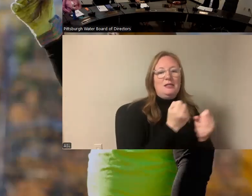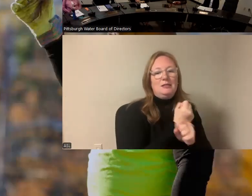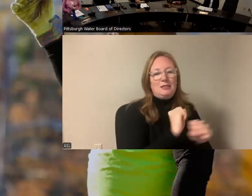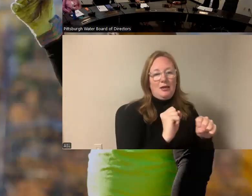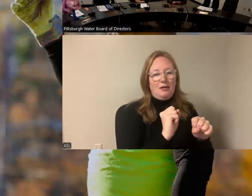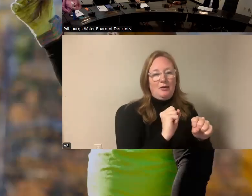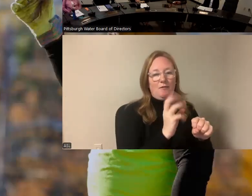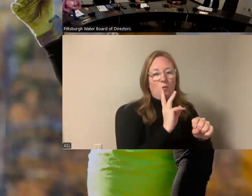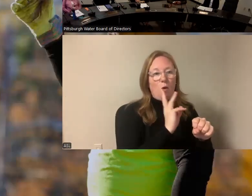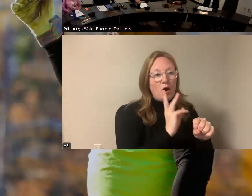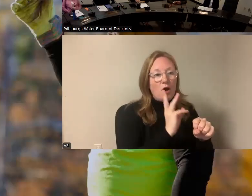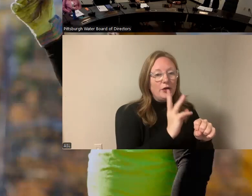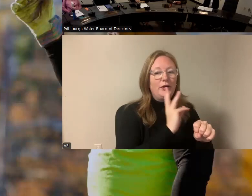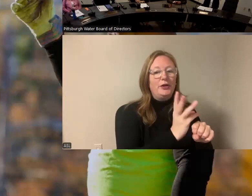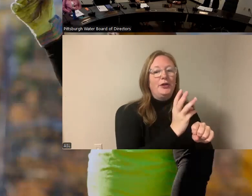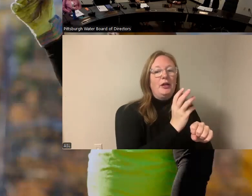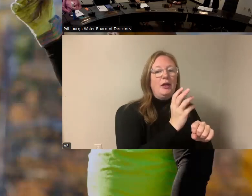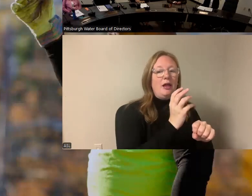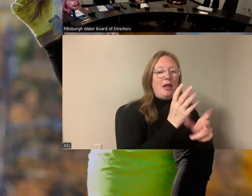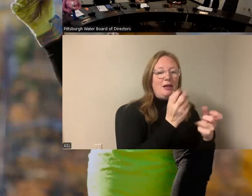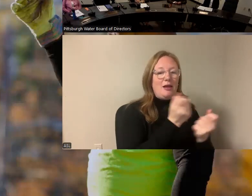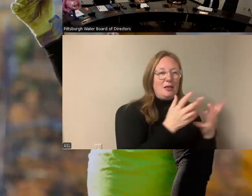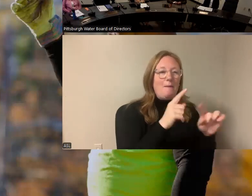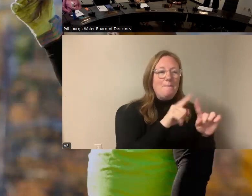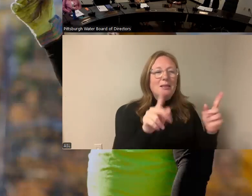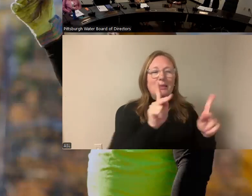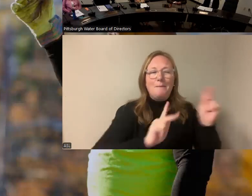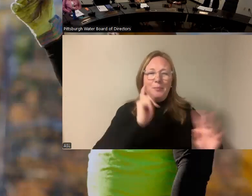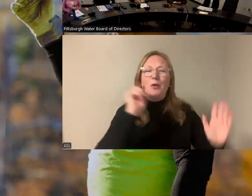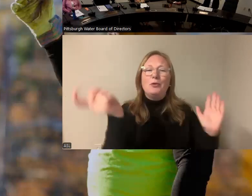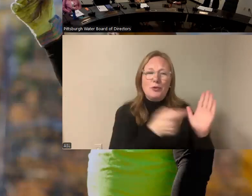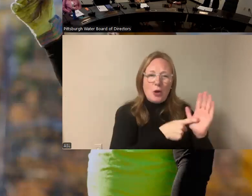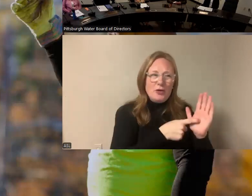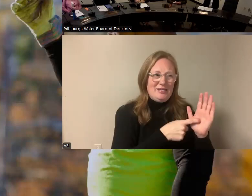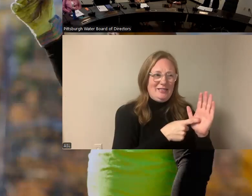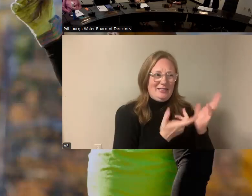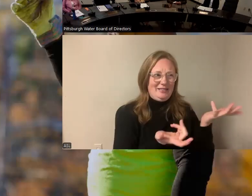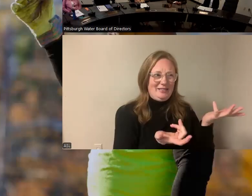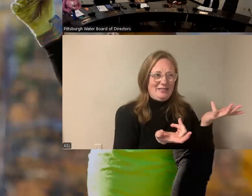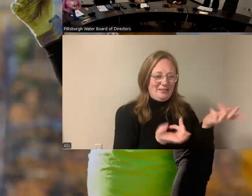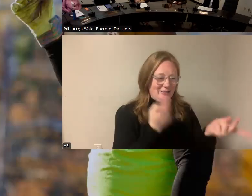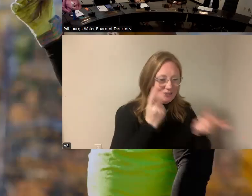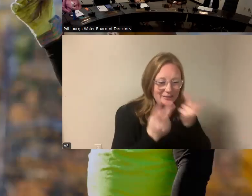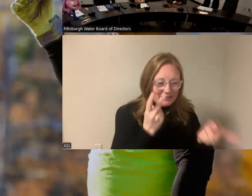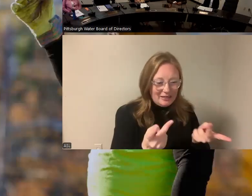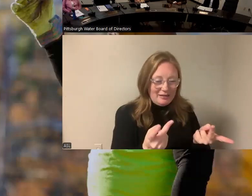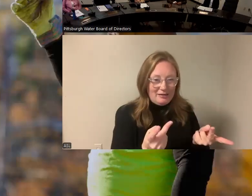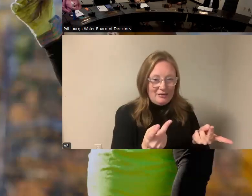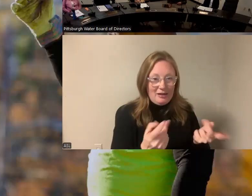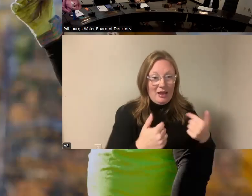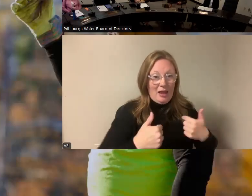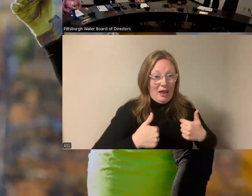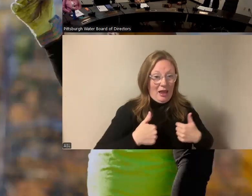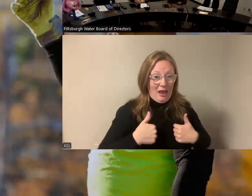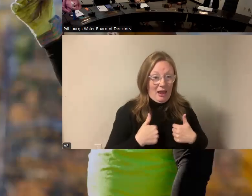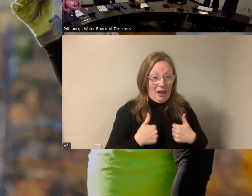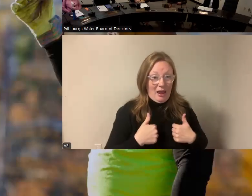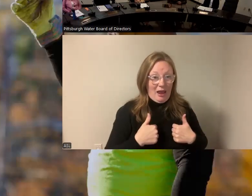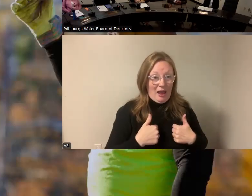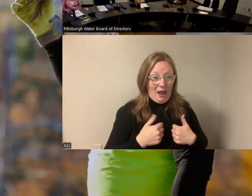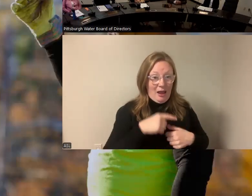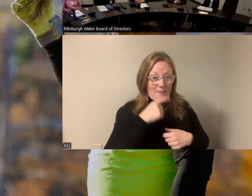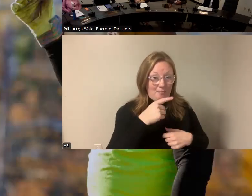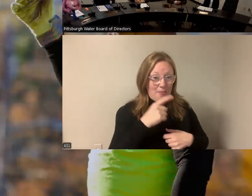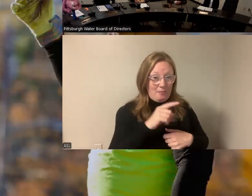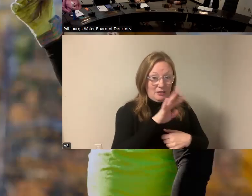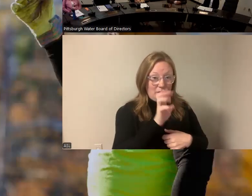reliability, but it's what people notice in their neighborhoods. And, you know, I certainly, in my capacity as a public serving